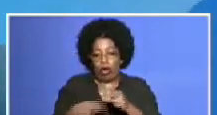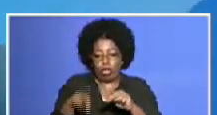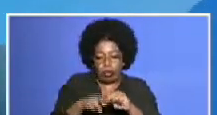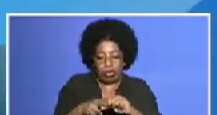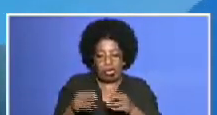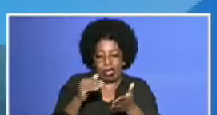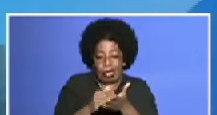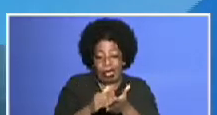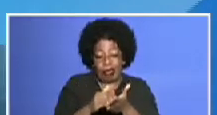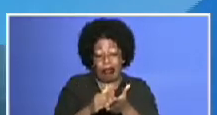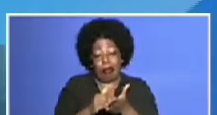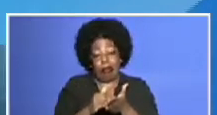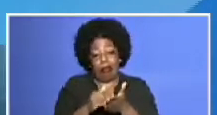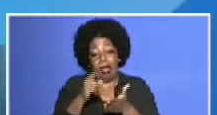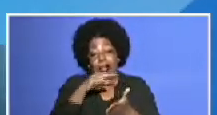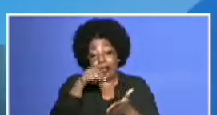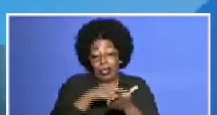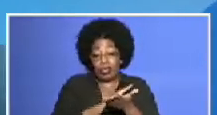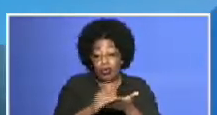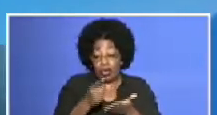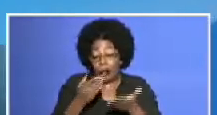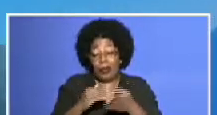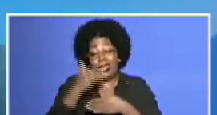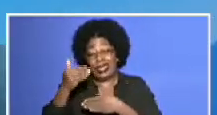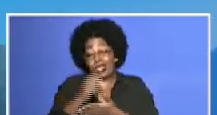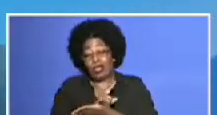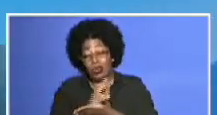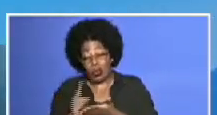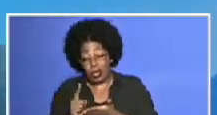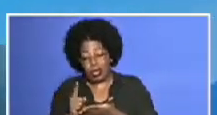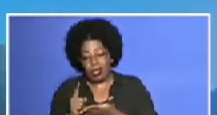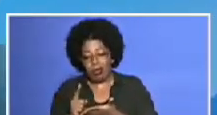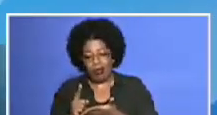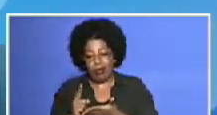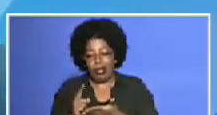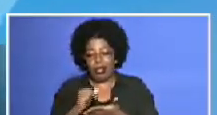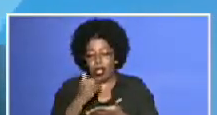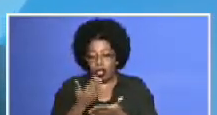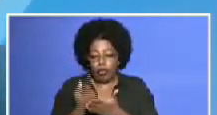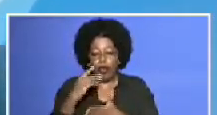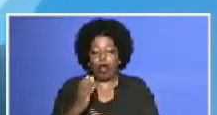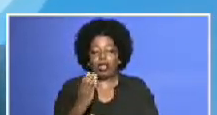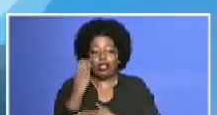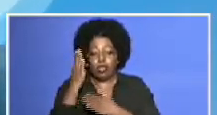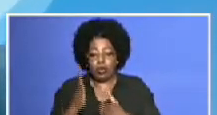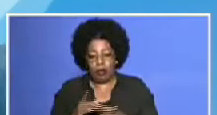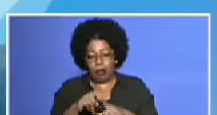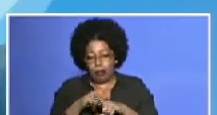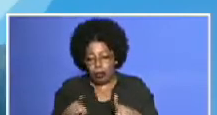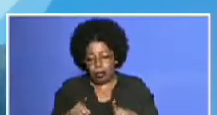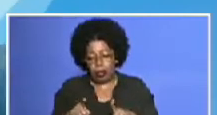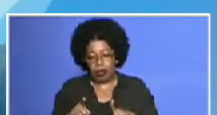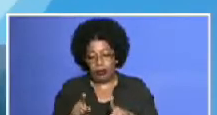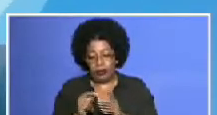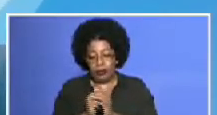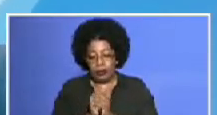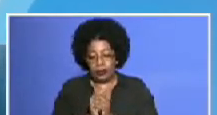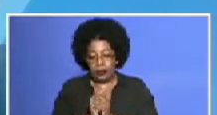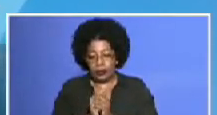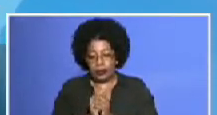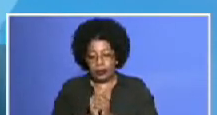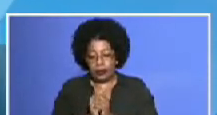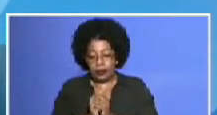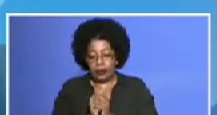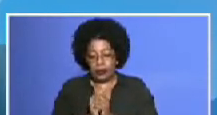or next week. It is an unfortunate situation for the consumers, but the investigation that we're dealing with right now